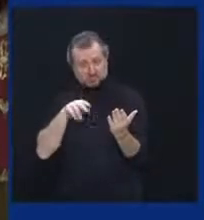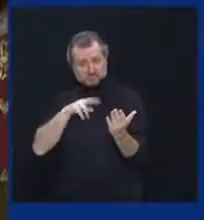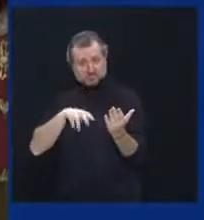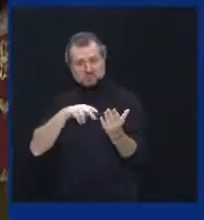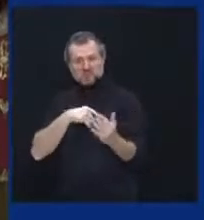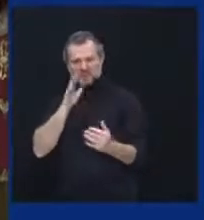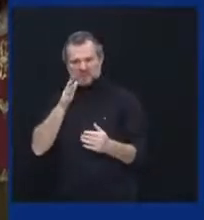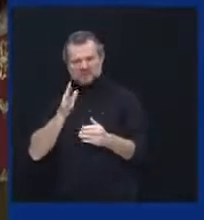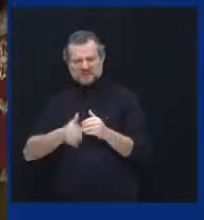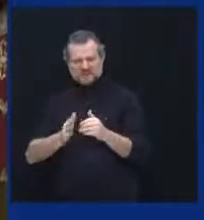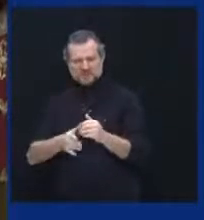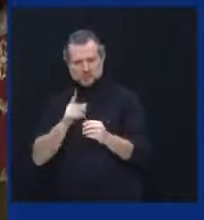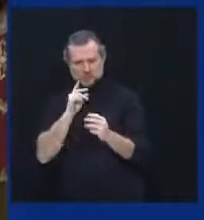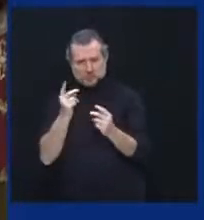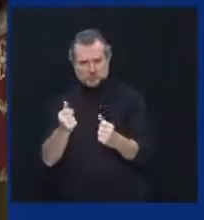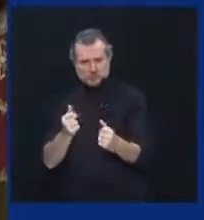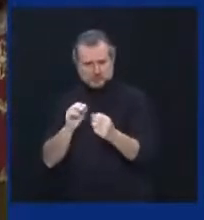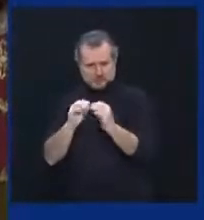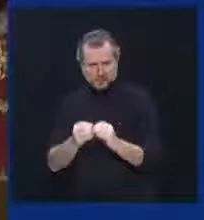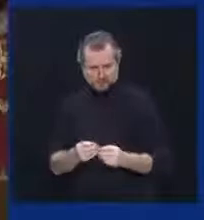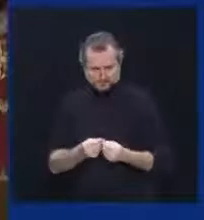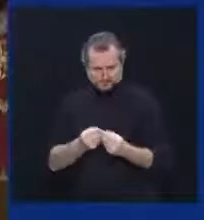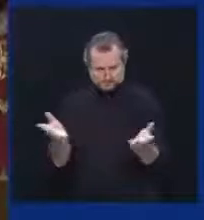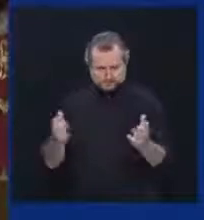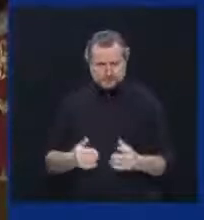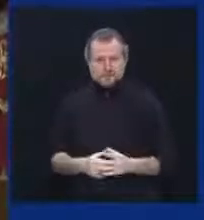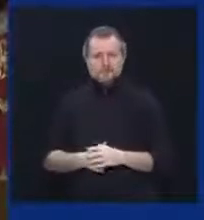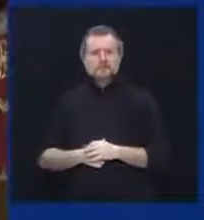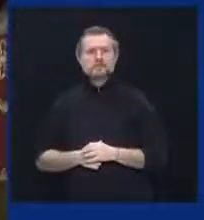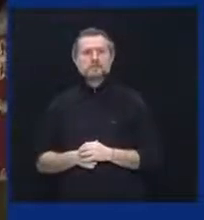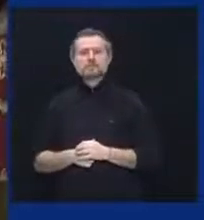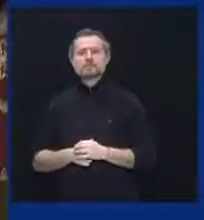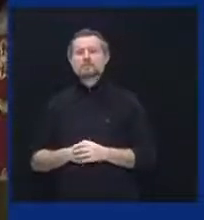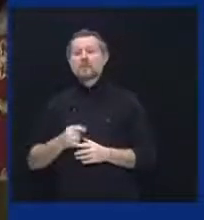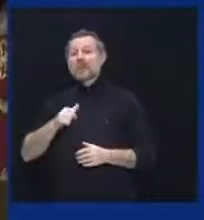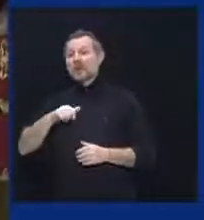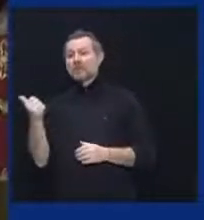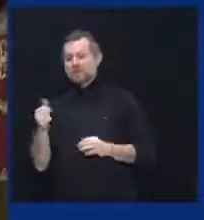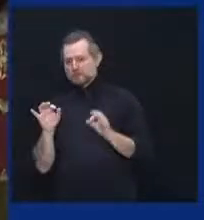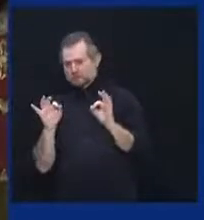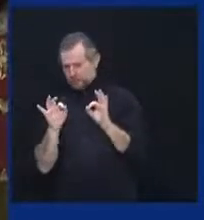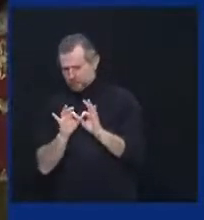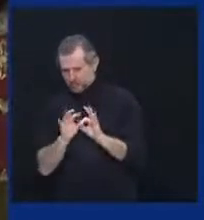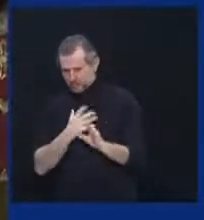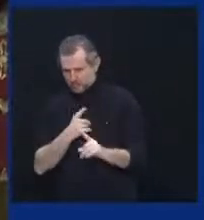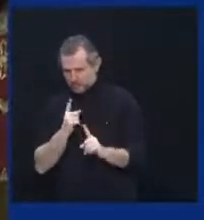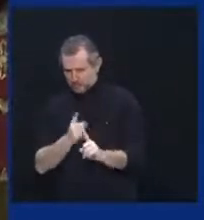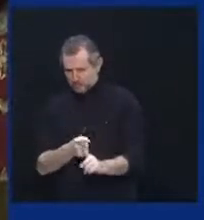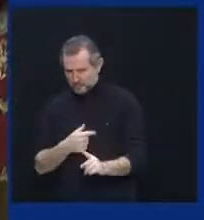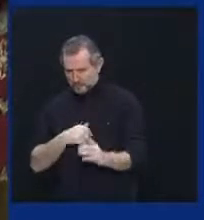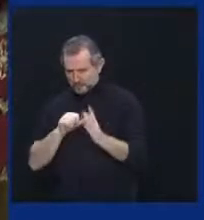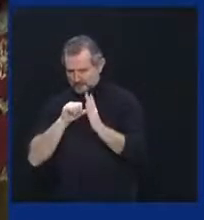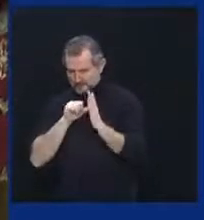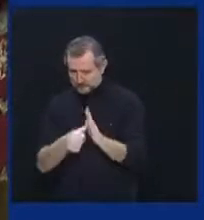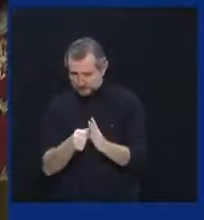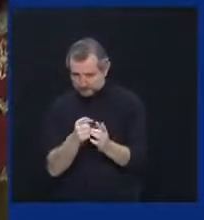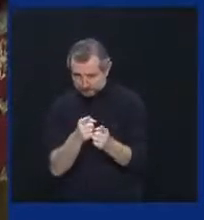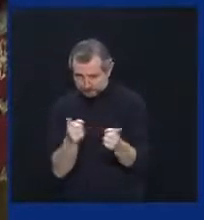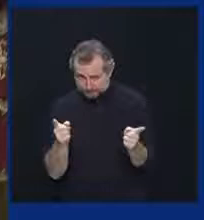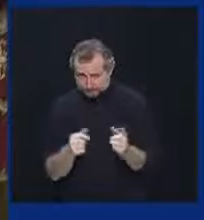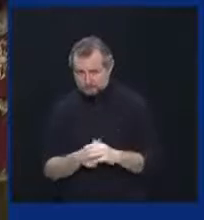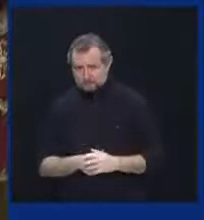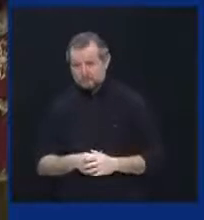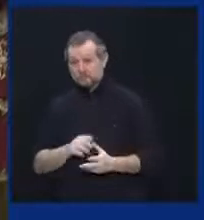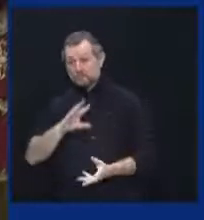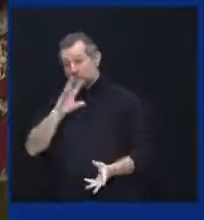quickly and get these numbers out in real time. The other key point, and this is a very important point to emphasize, is that the total